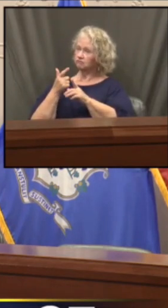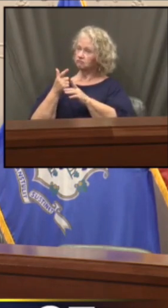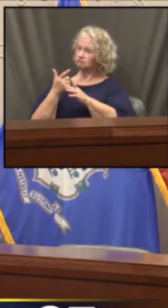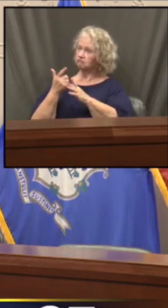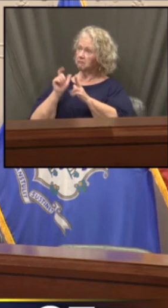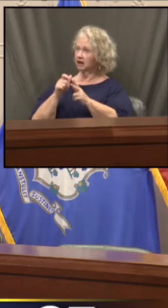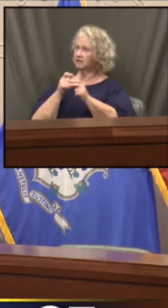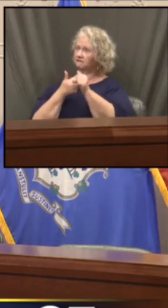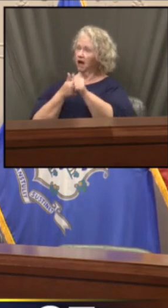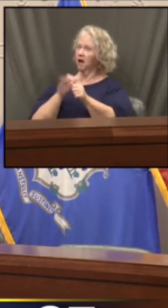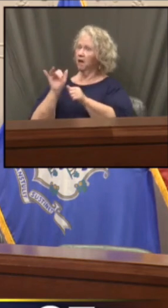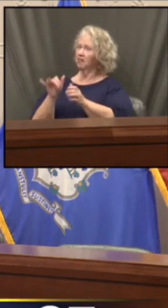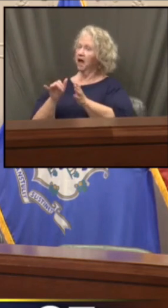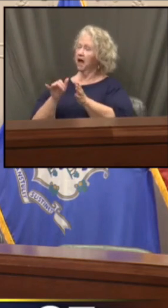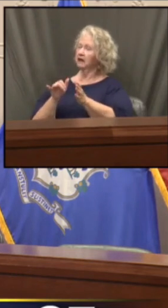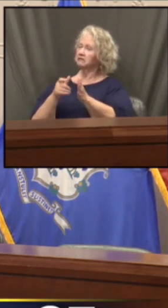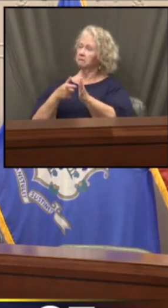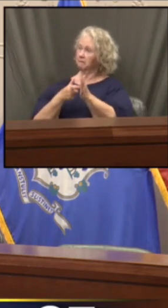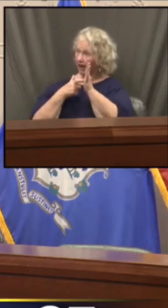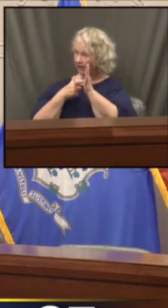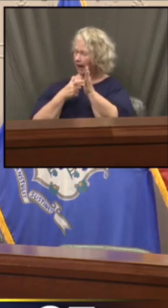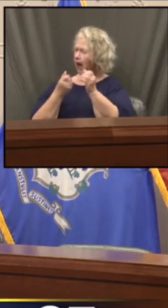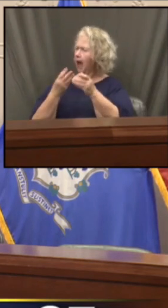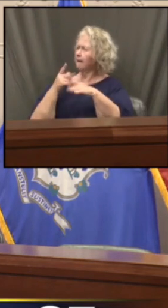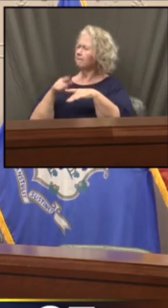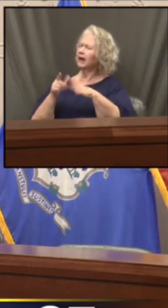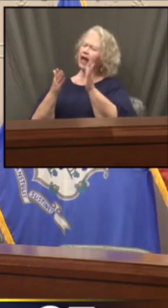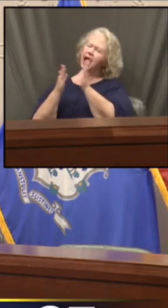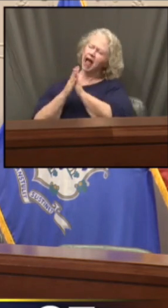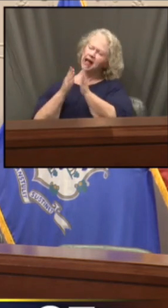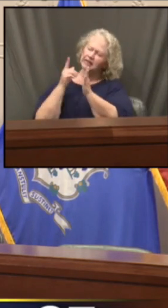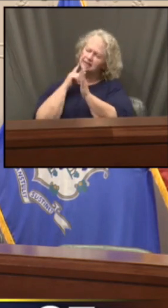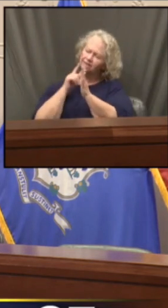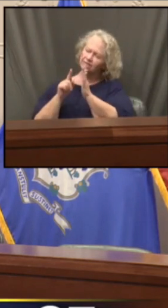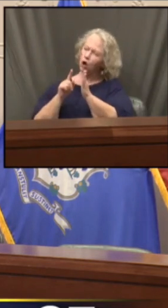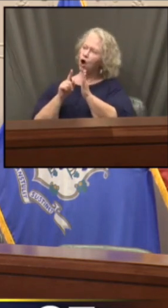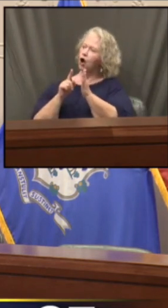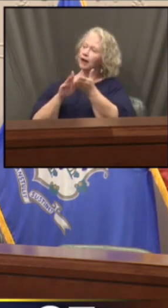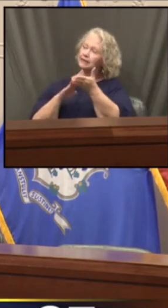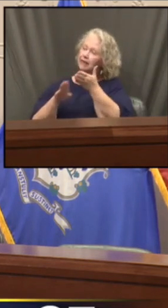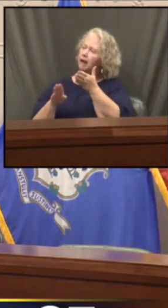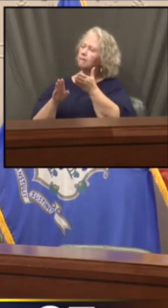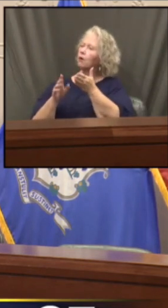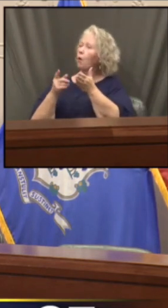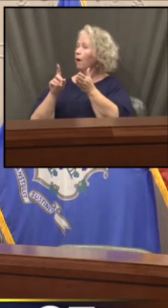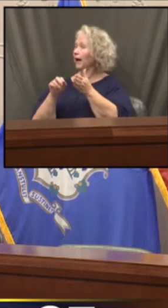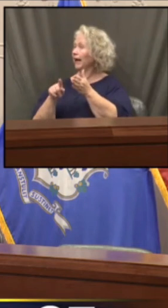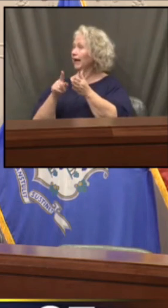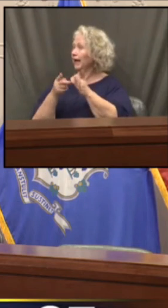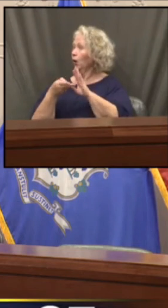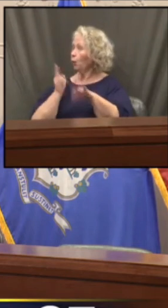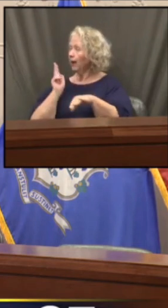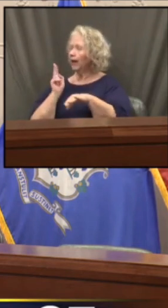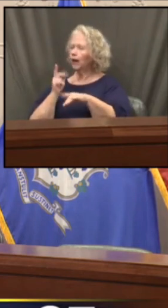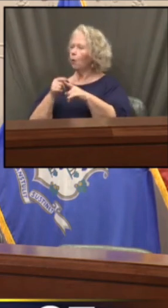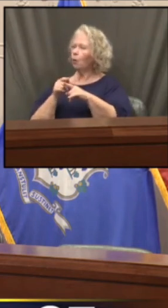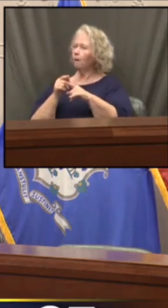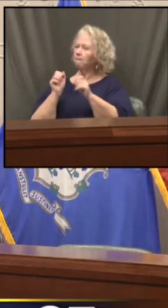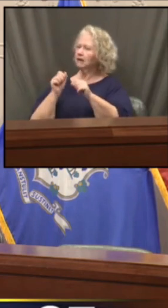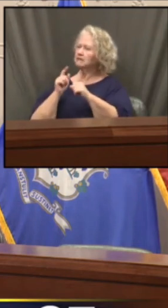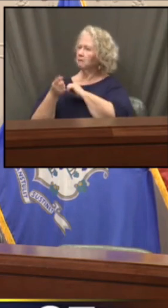either of the exemptions, or how many may have quit, or are facing discipline because they're not